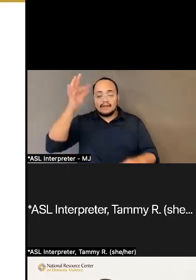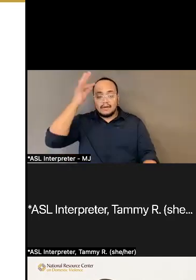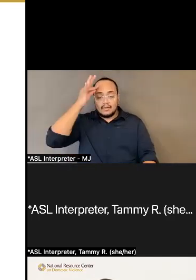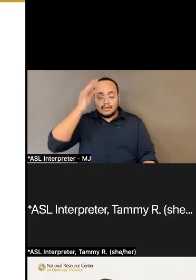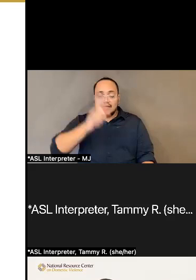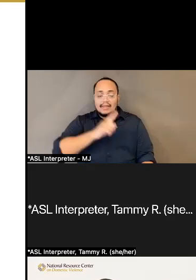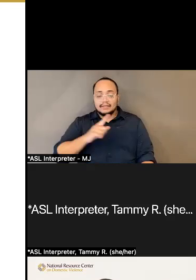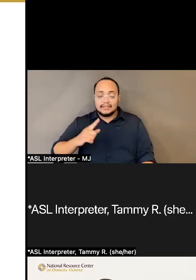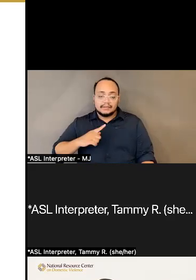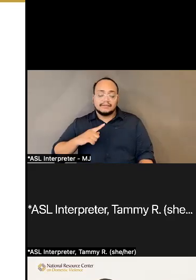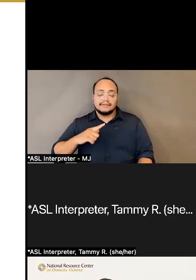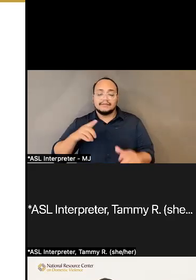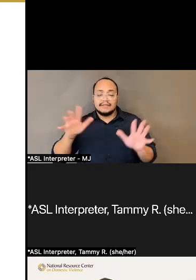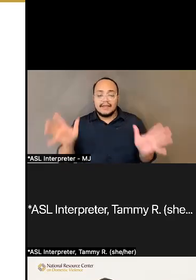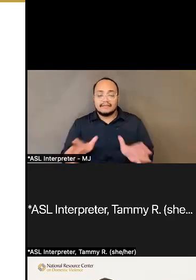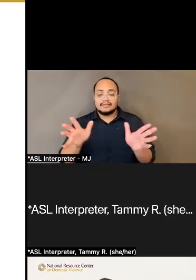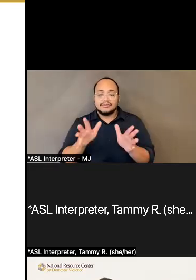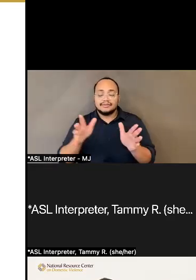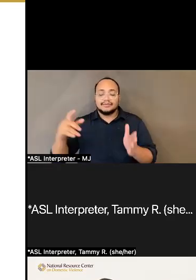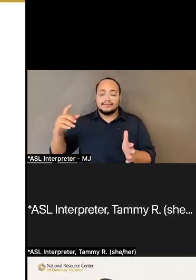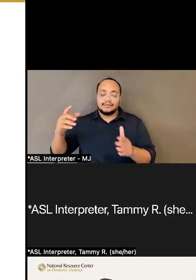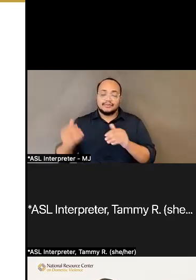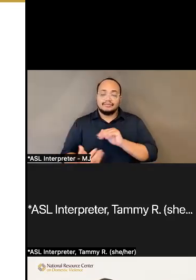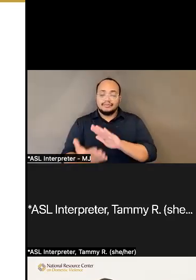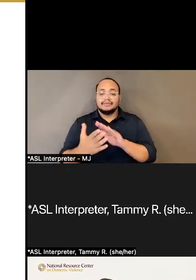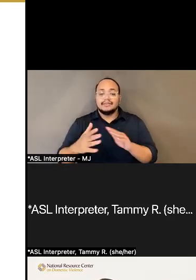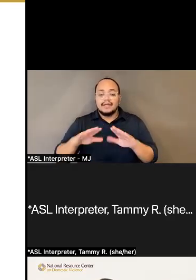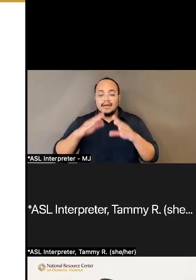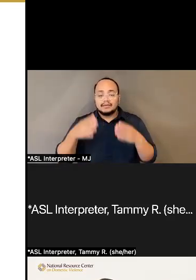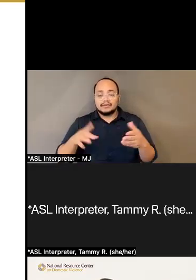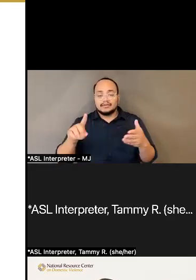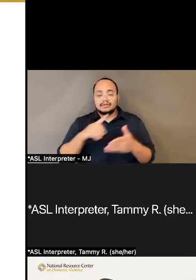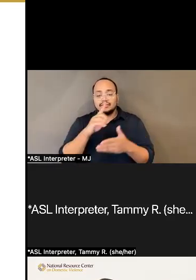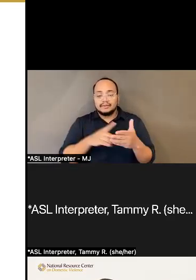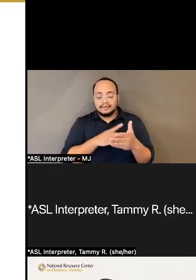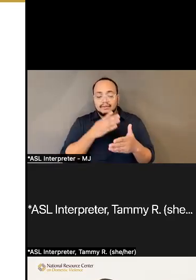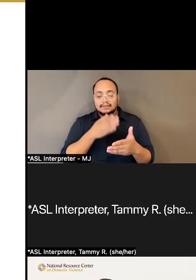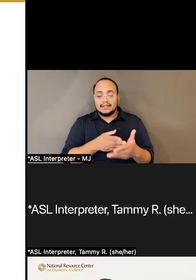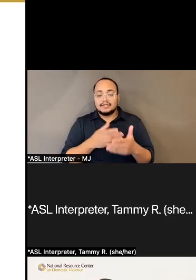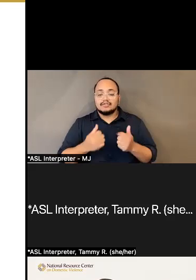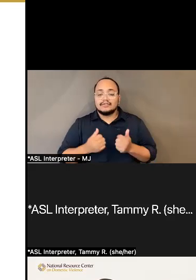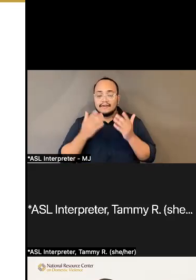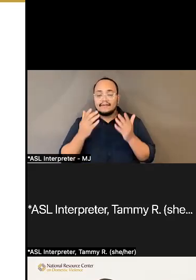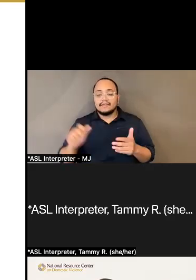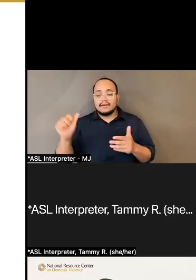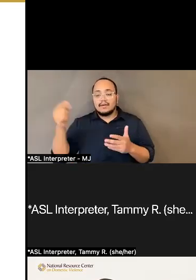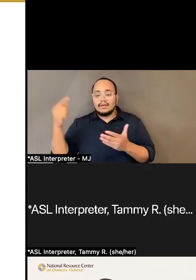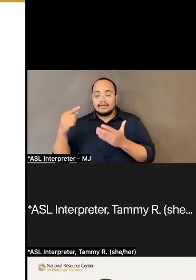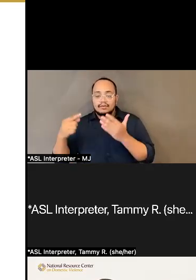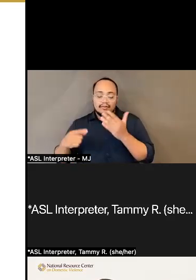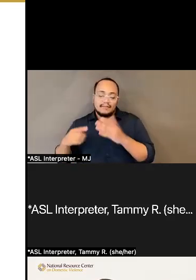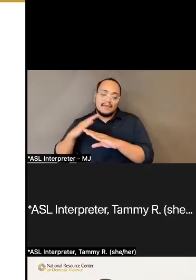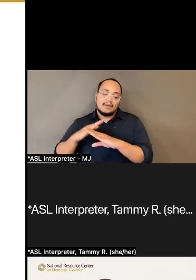to address housing discrimination against survivors and other housing